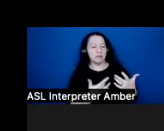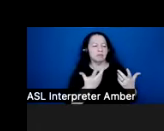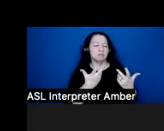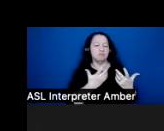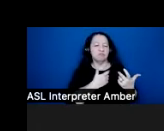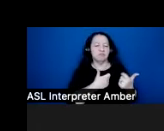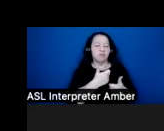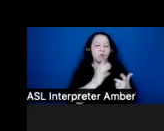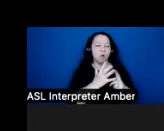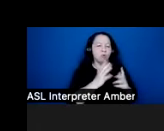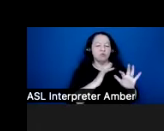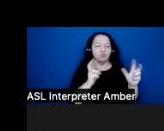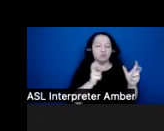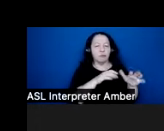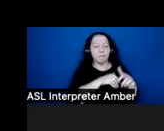social norms here.